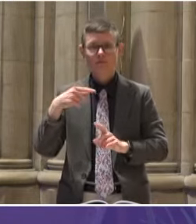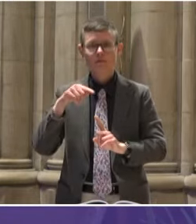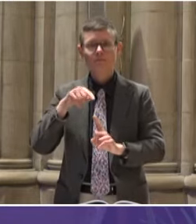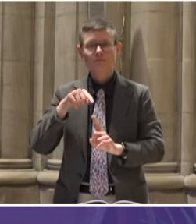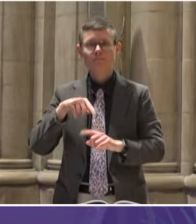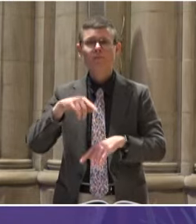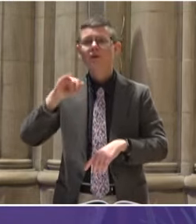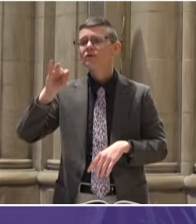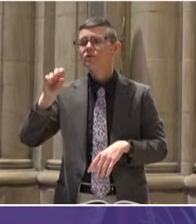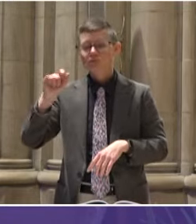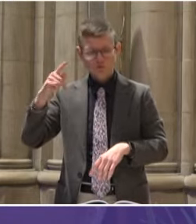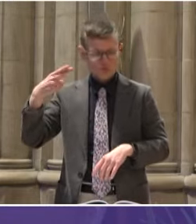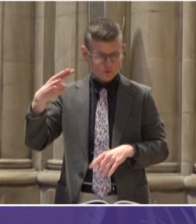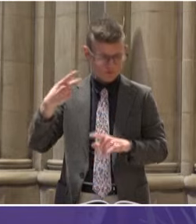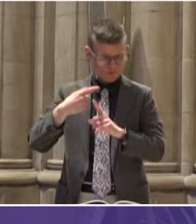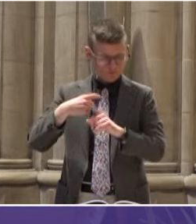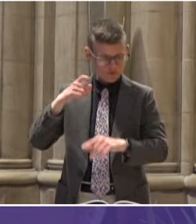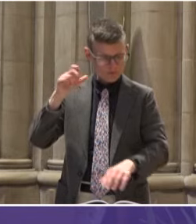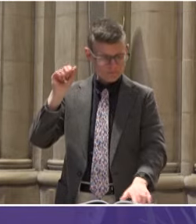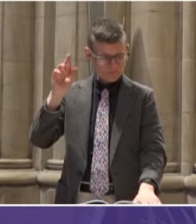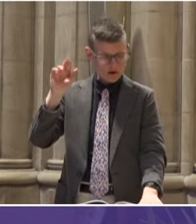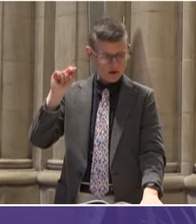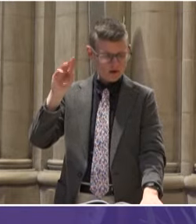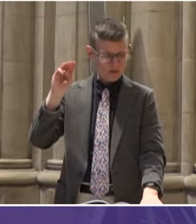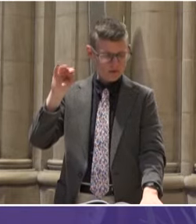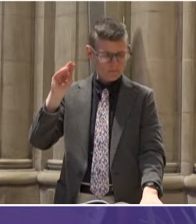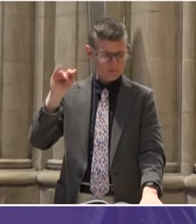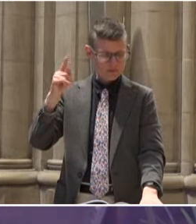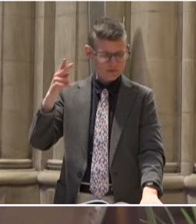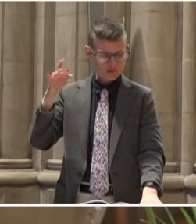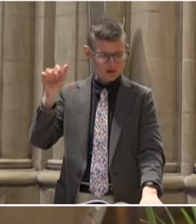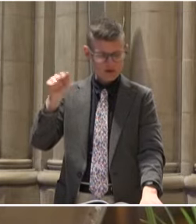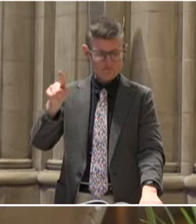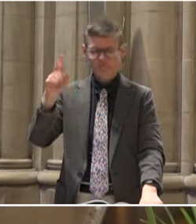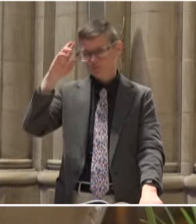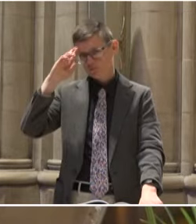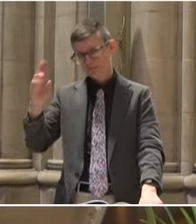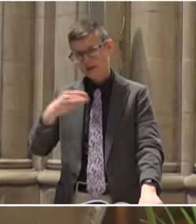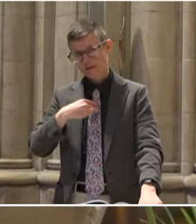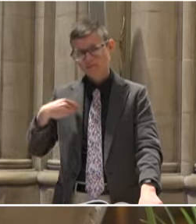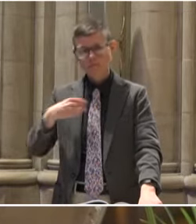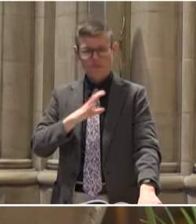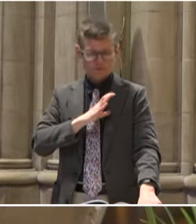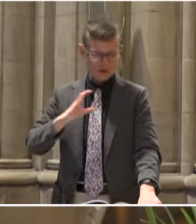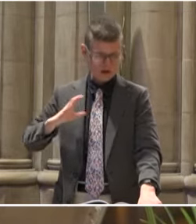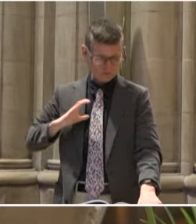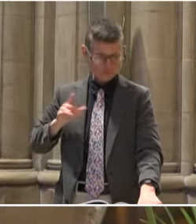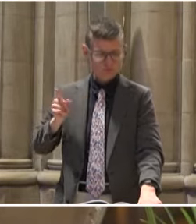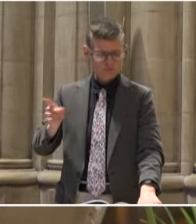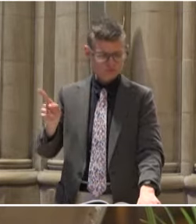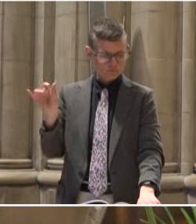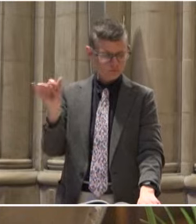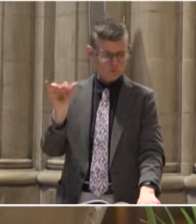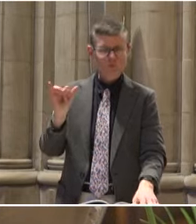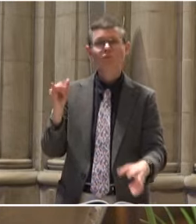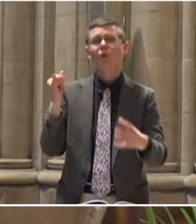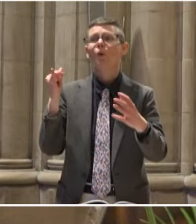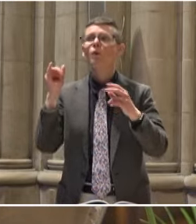Joseph of Arimathea, a respected member of the council, who was also himself